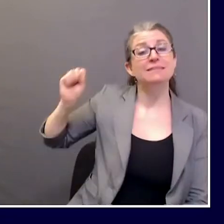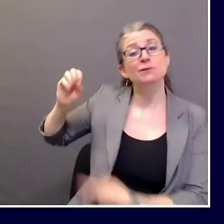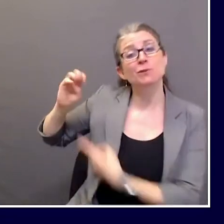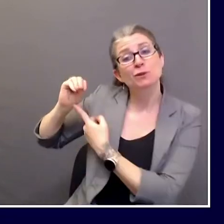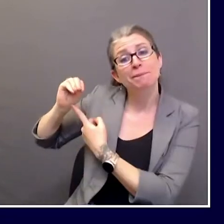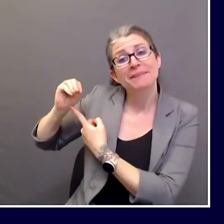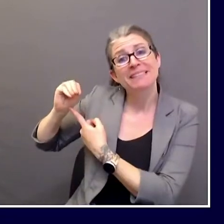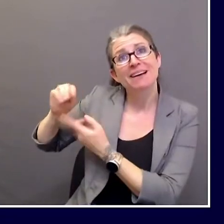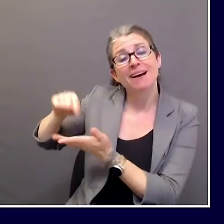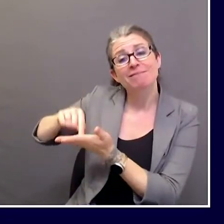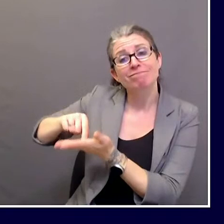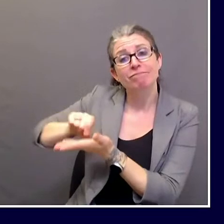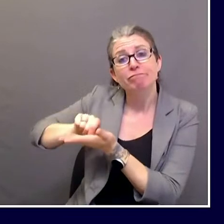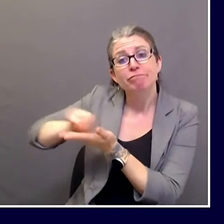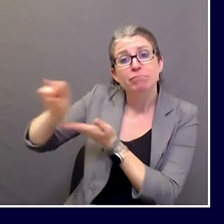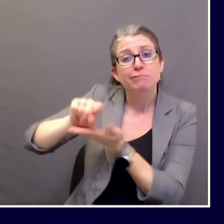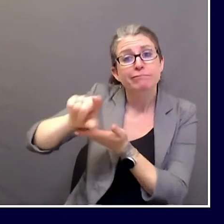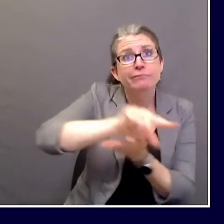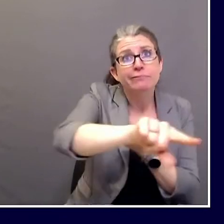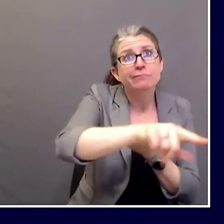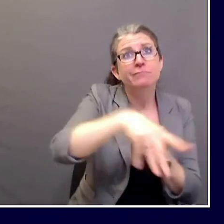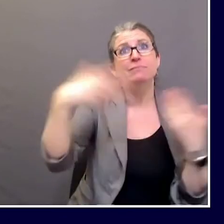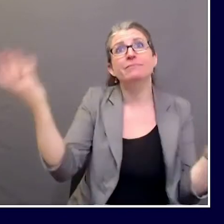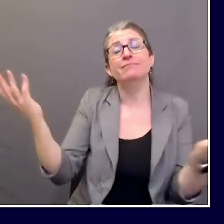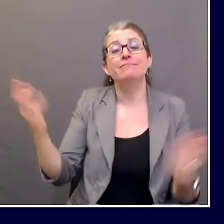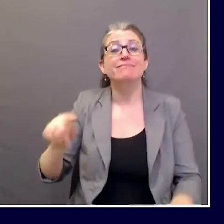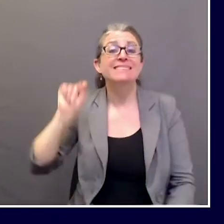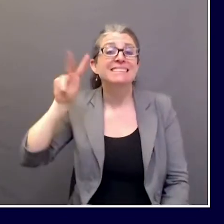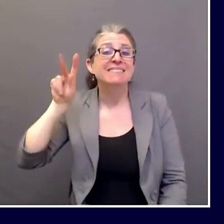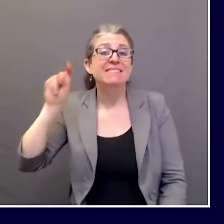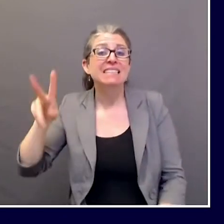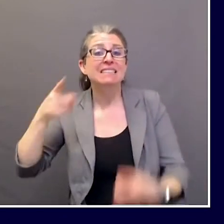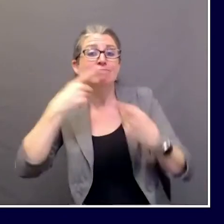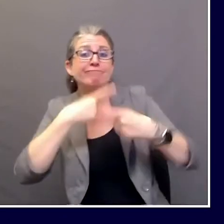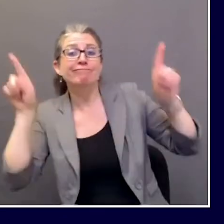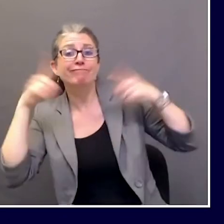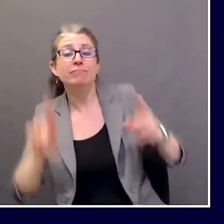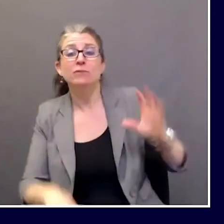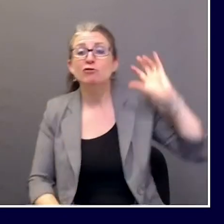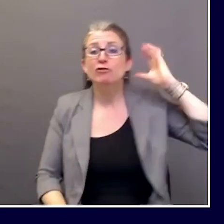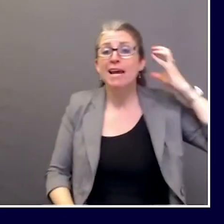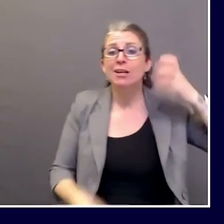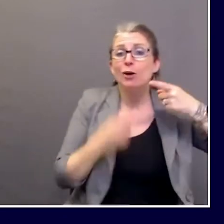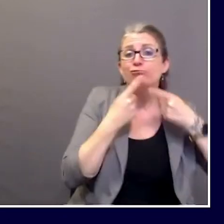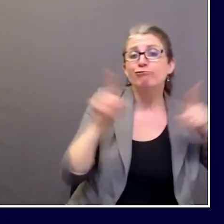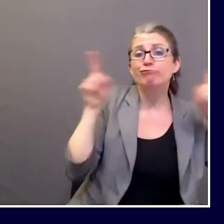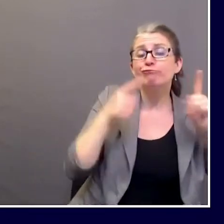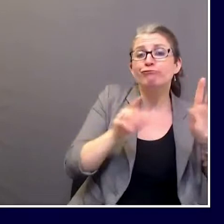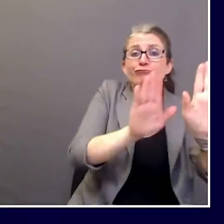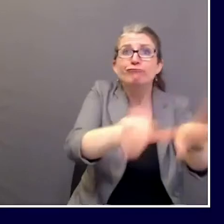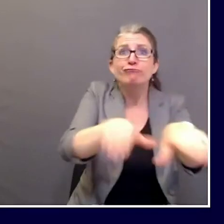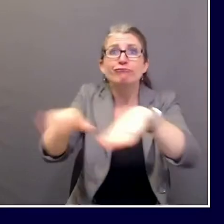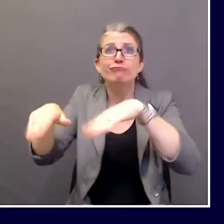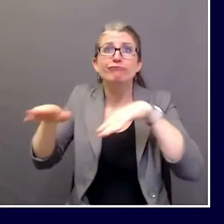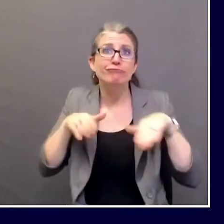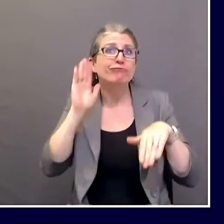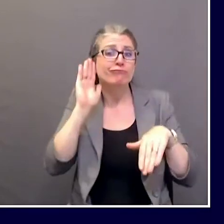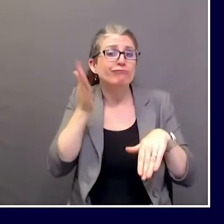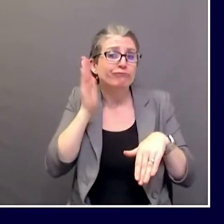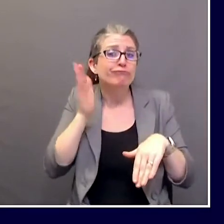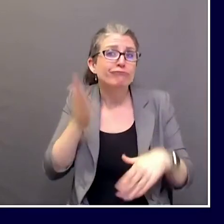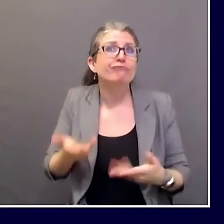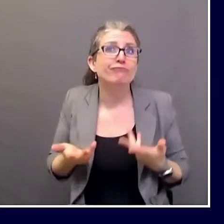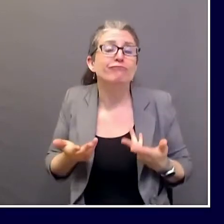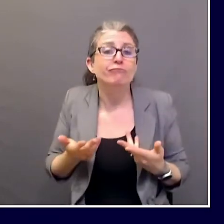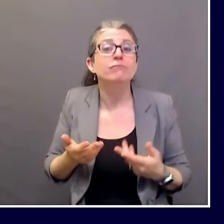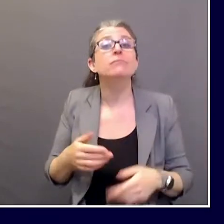have community leaders, spokespeople, medical people in the field, people who represent the